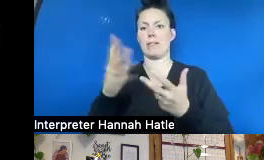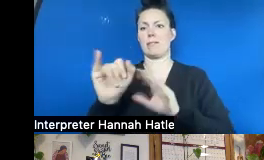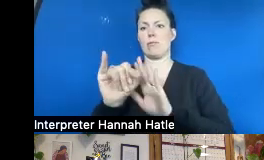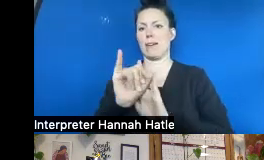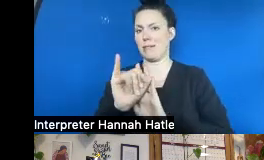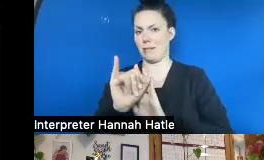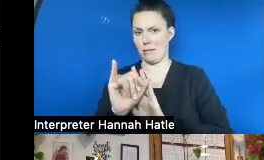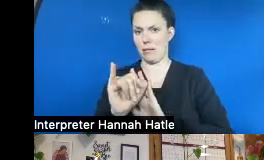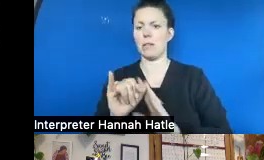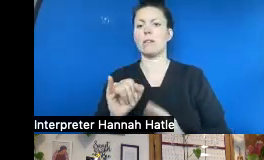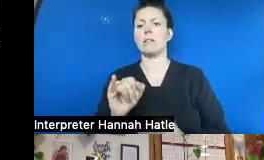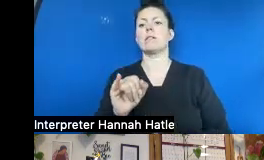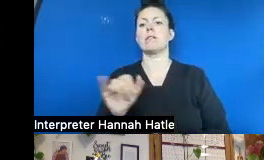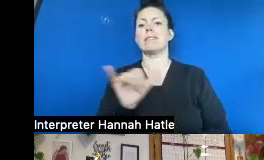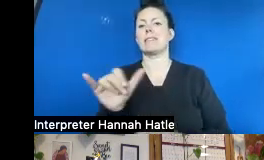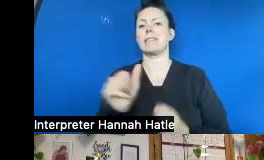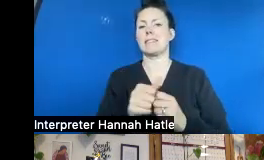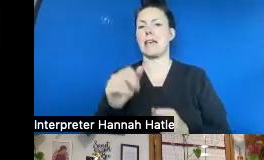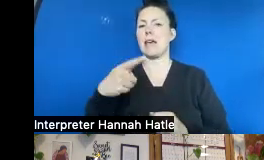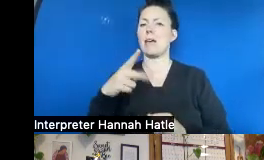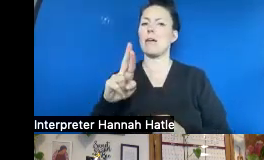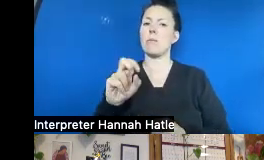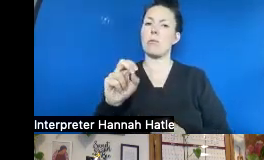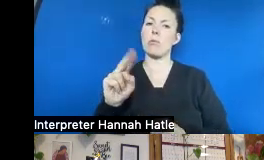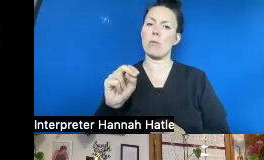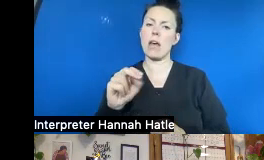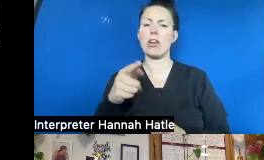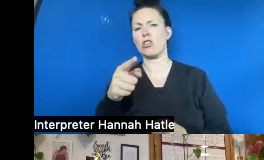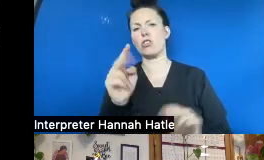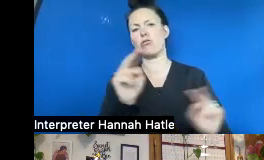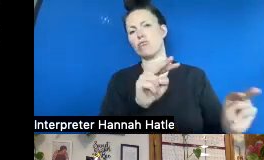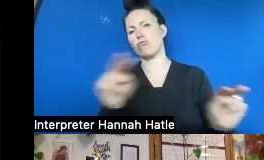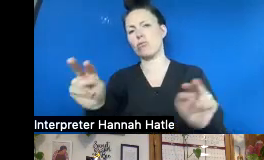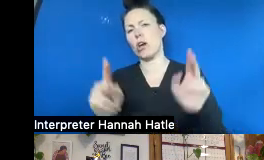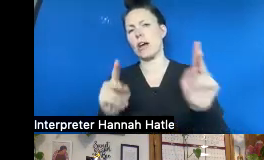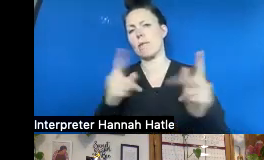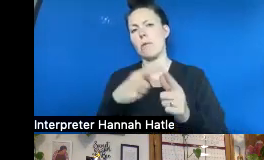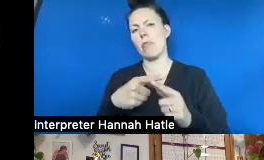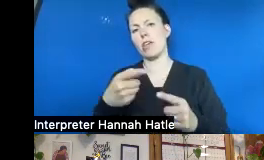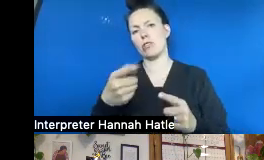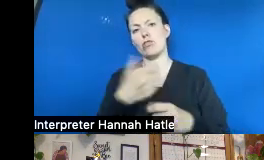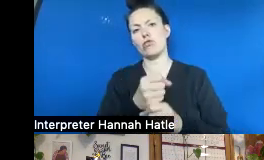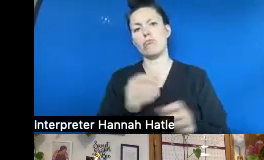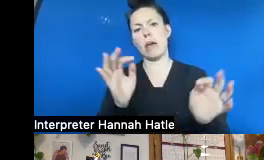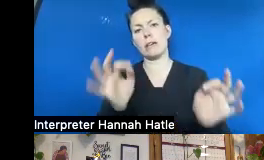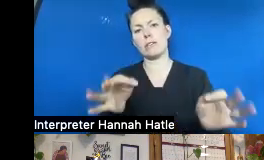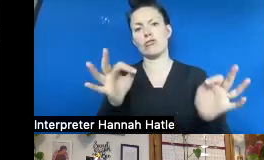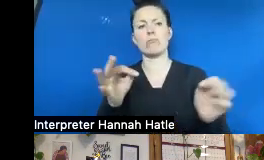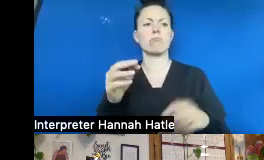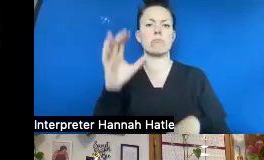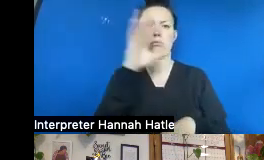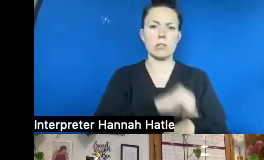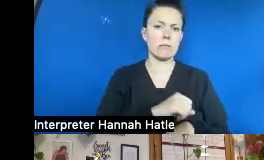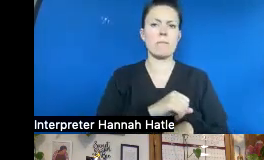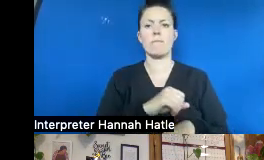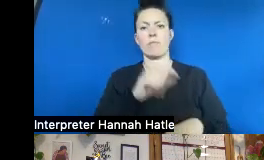think sometimes the same is said about pronouns. Like we look at folks and we make our judgment or our decisions about who